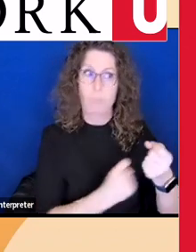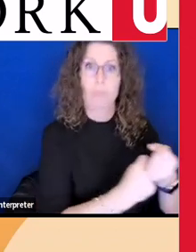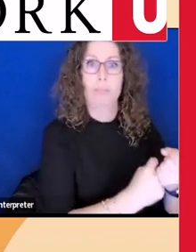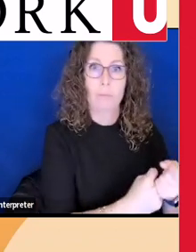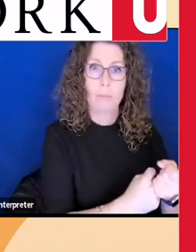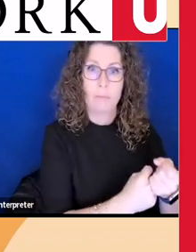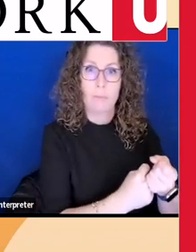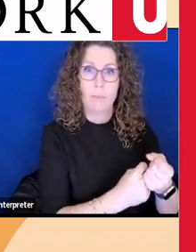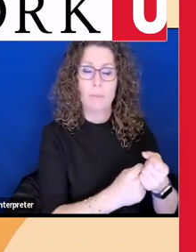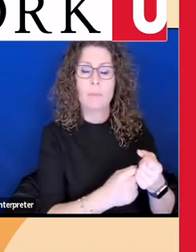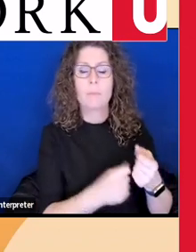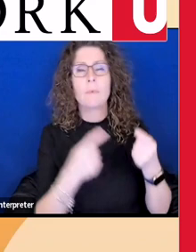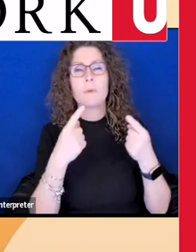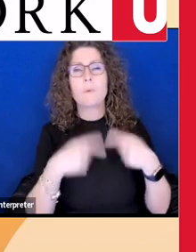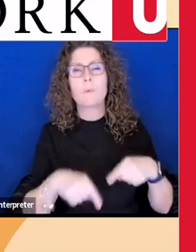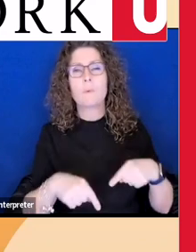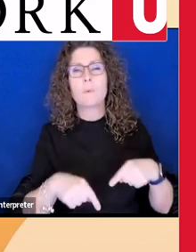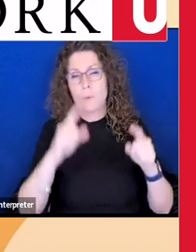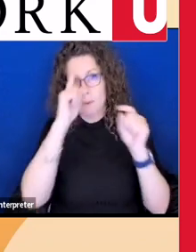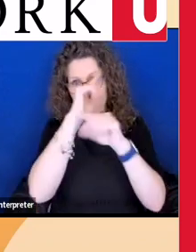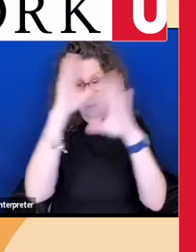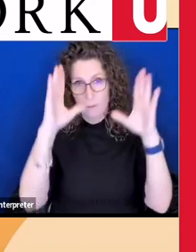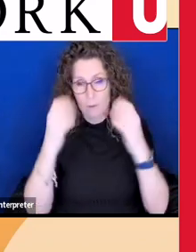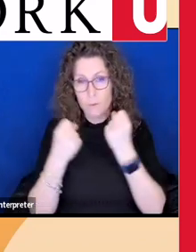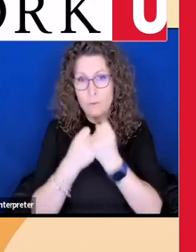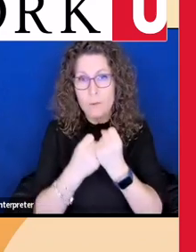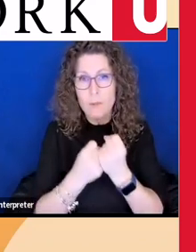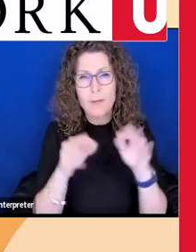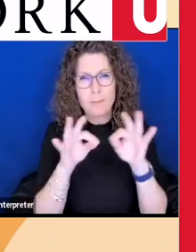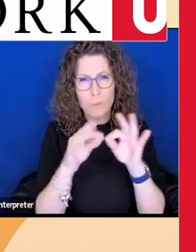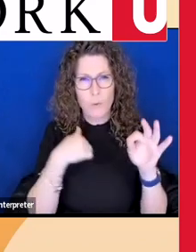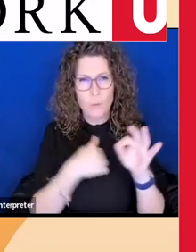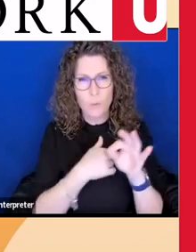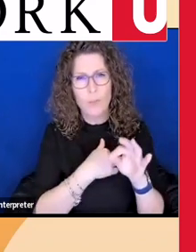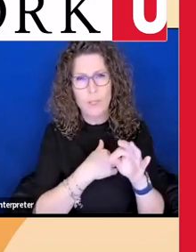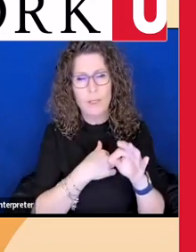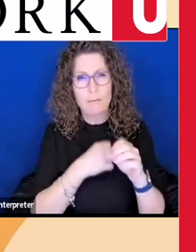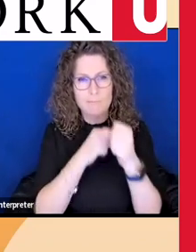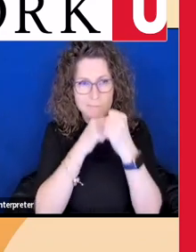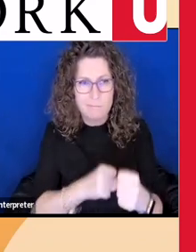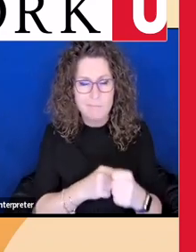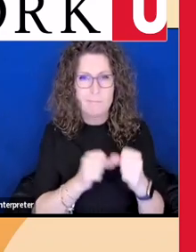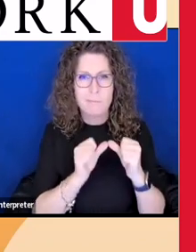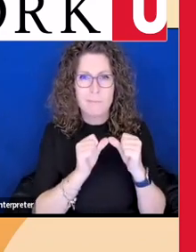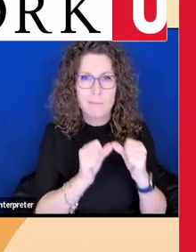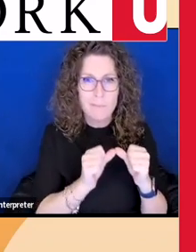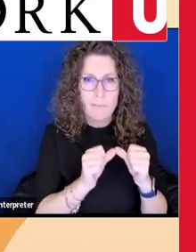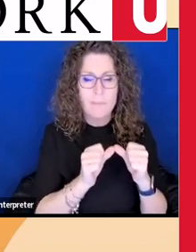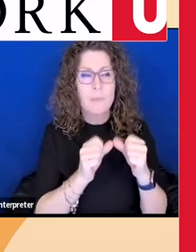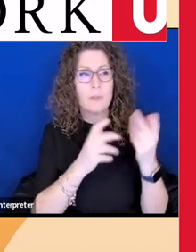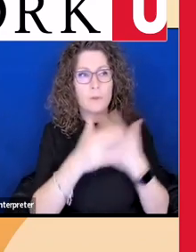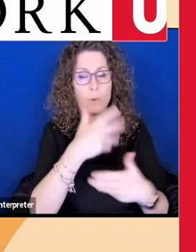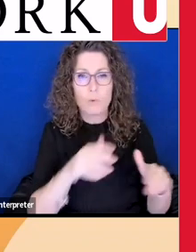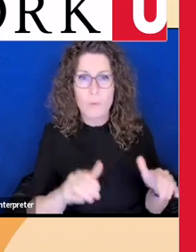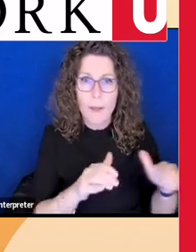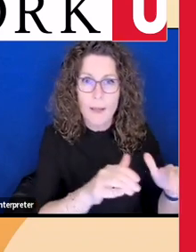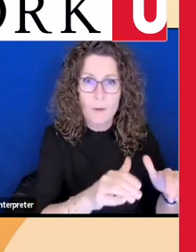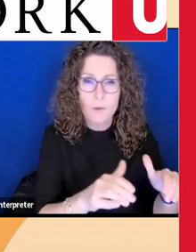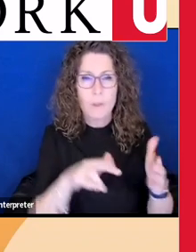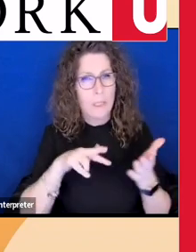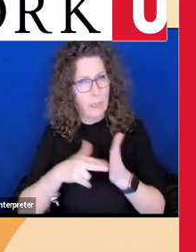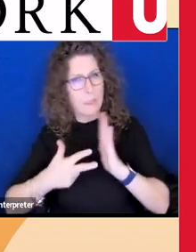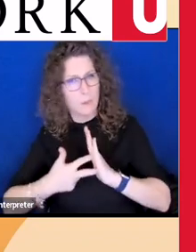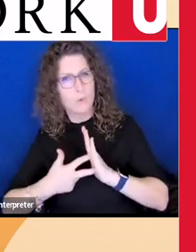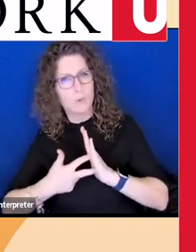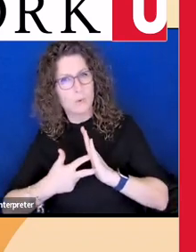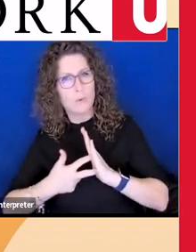Thinking about solidarity otherwise requires that we remain vigilant to such enactments and ask not only what is the intention, but also